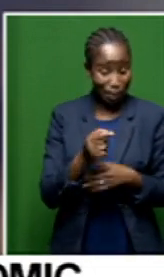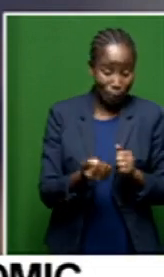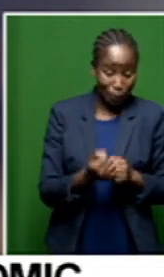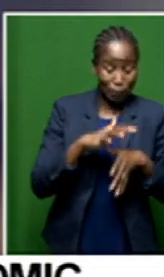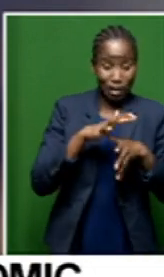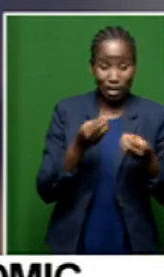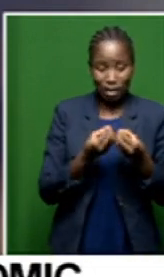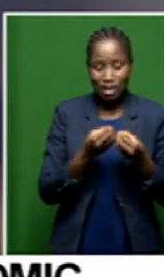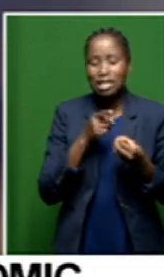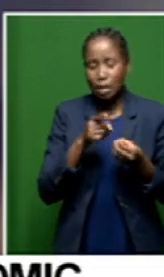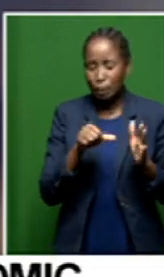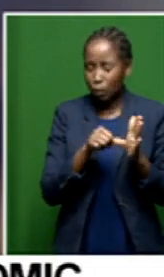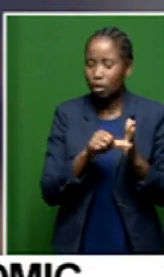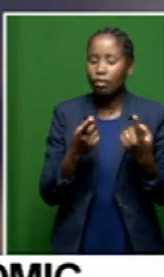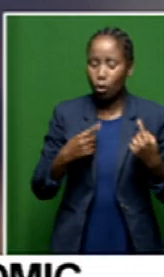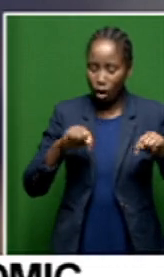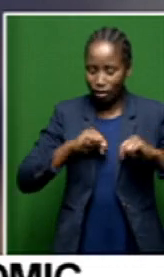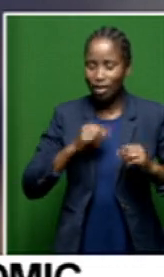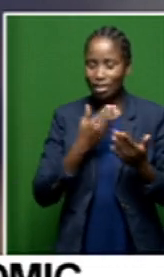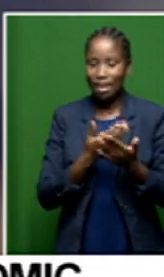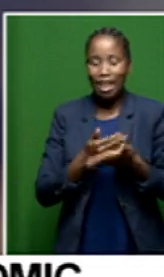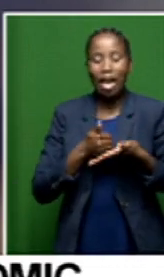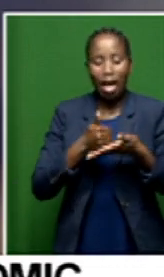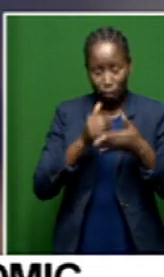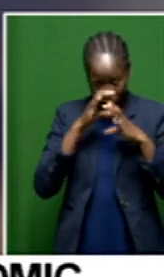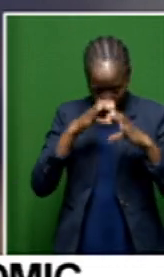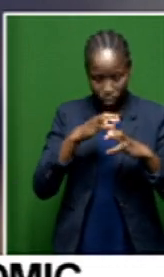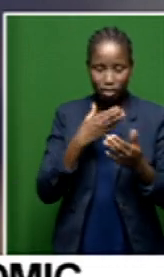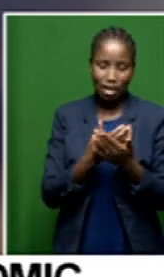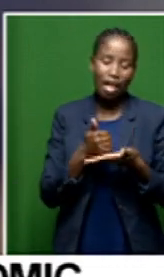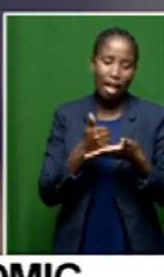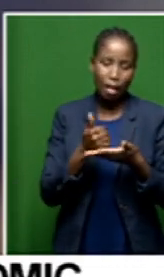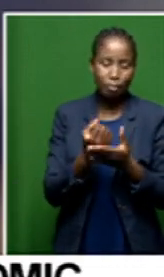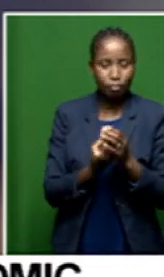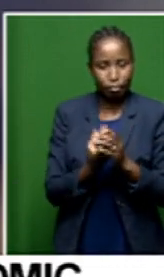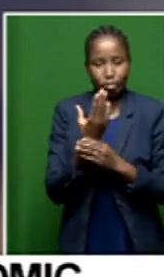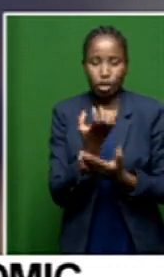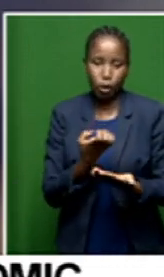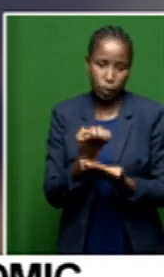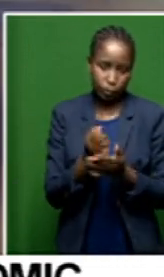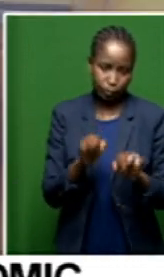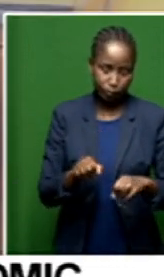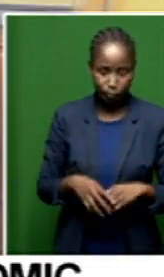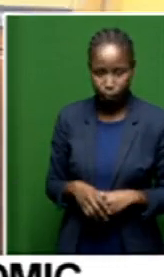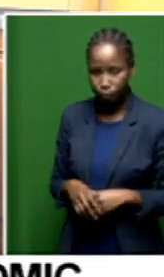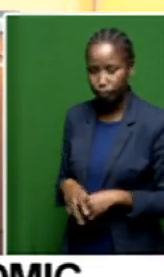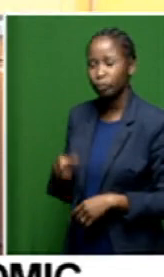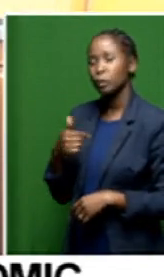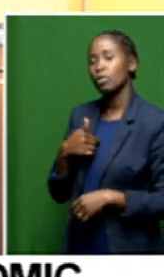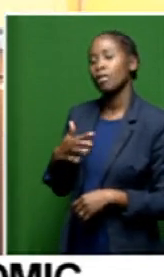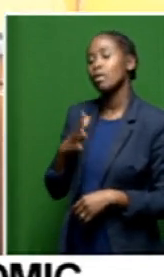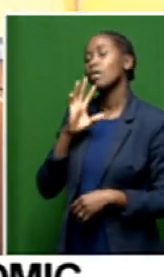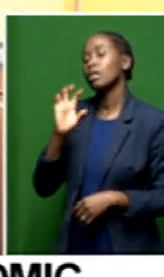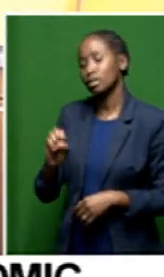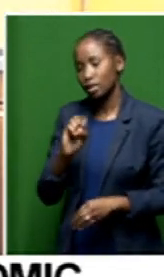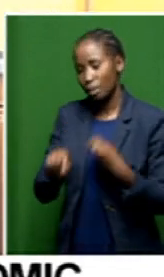be critical for us to continue focusing on to ensure that we get on a good growth path. I want to ask on a more positive note,